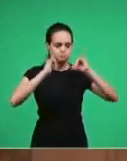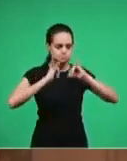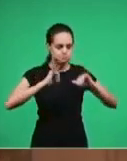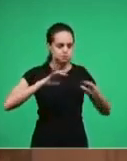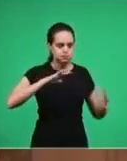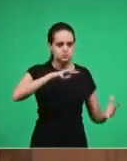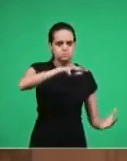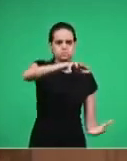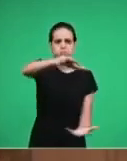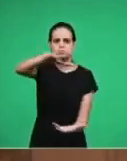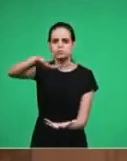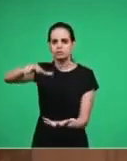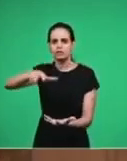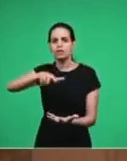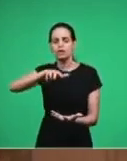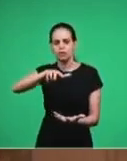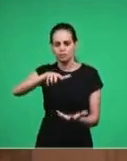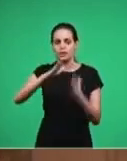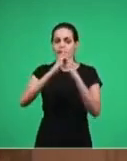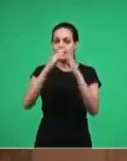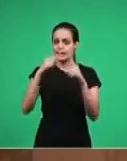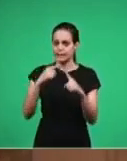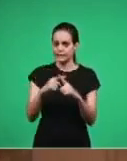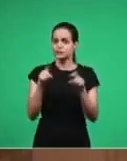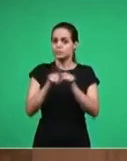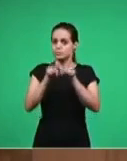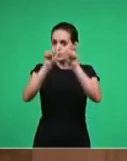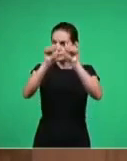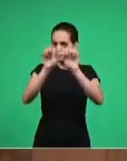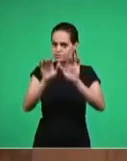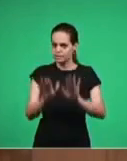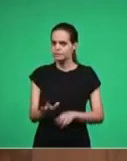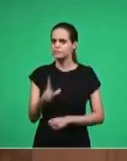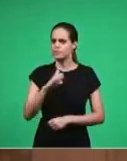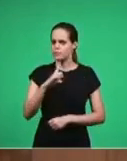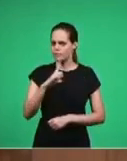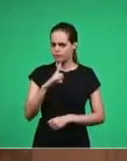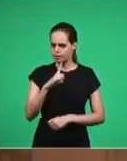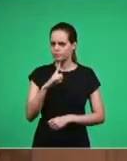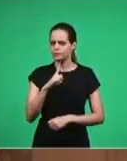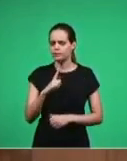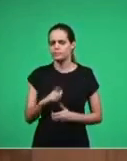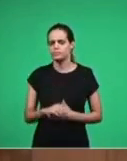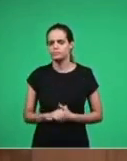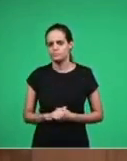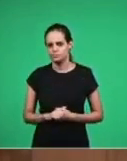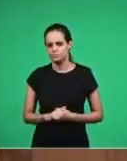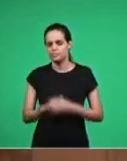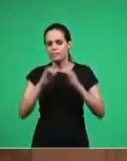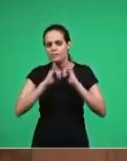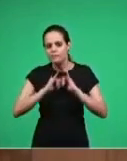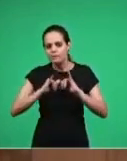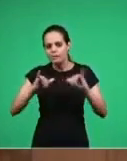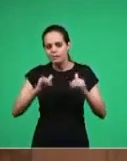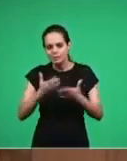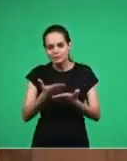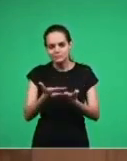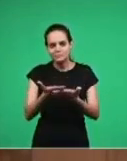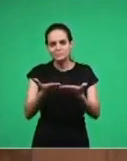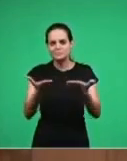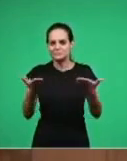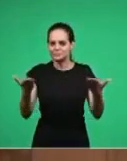The work that we have been doing so far with Sunday schools have been showing great results and reaping great benefits for